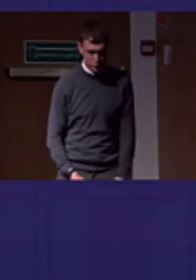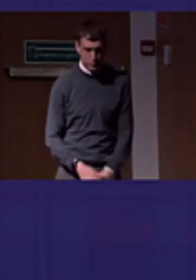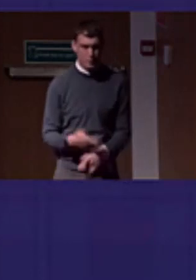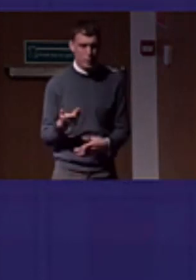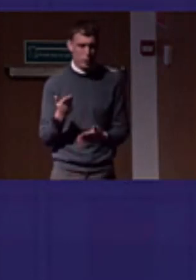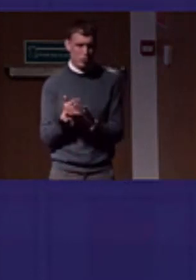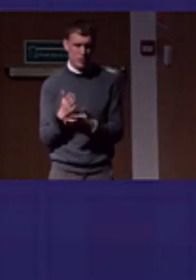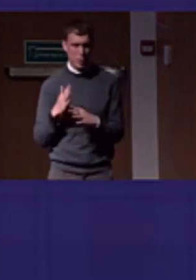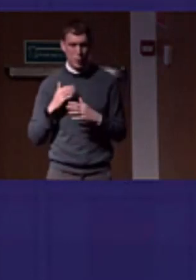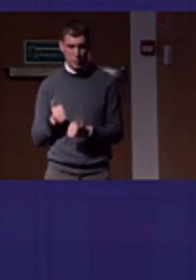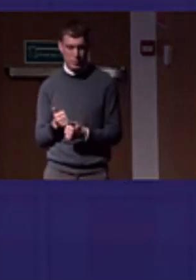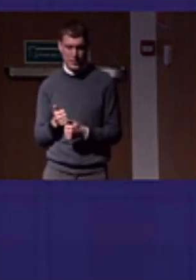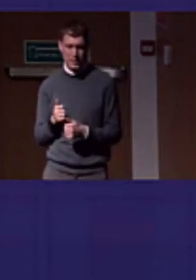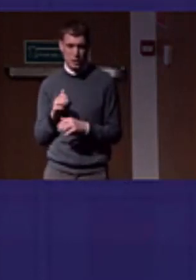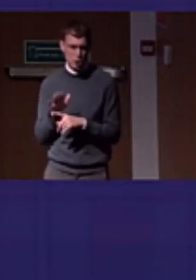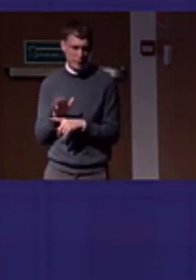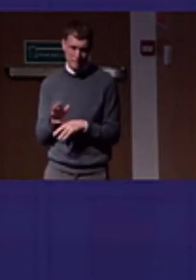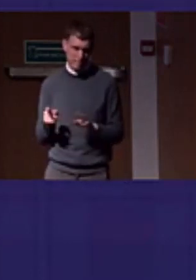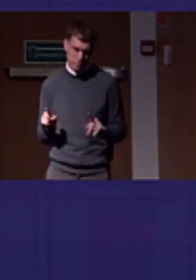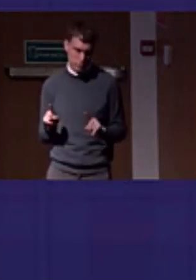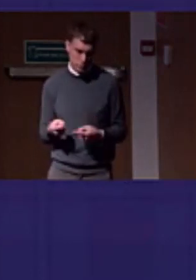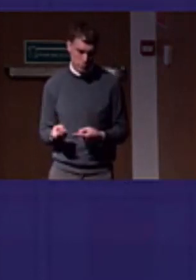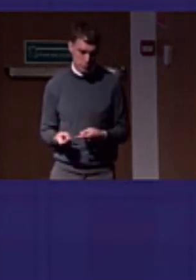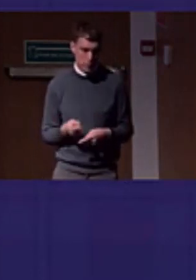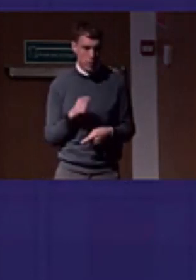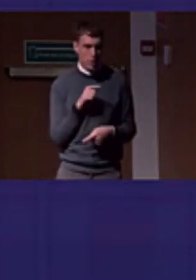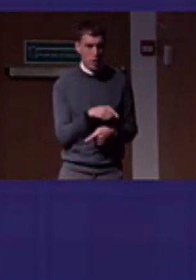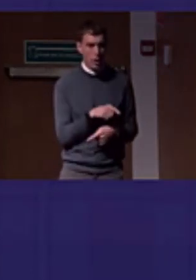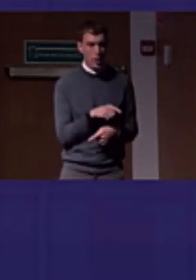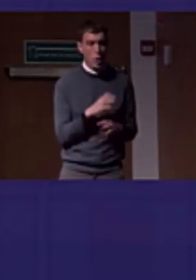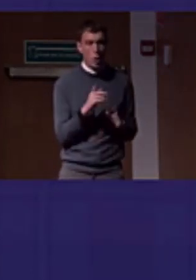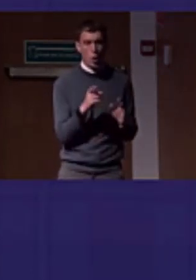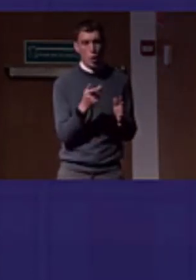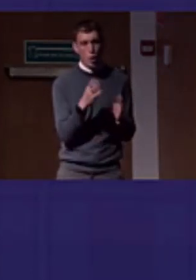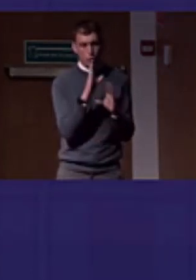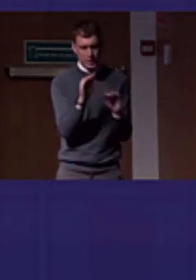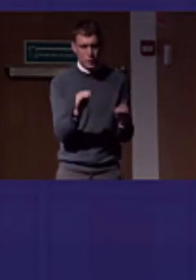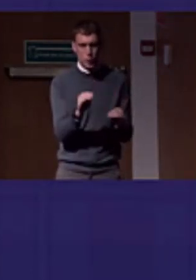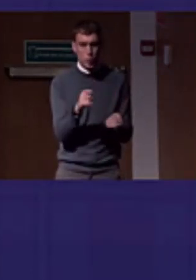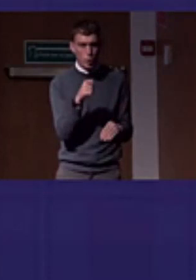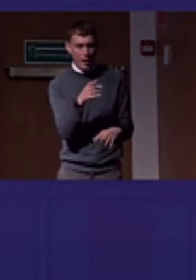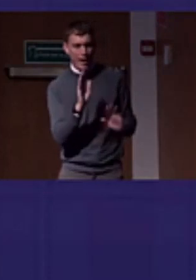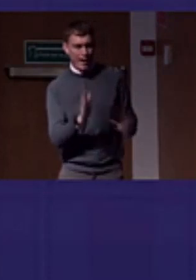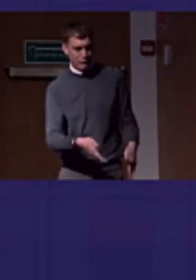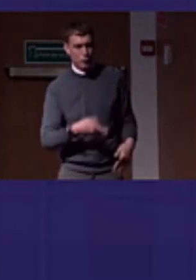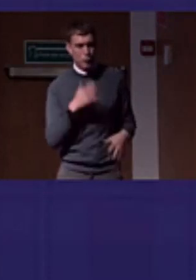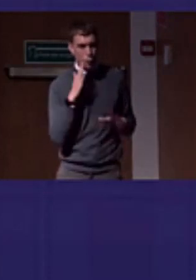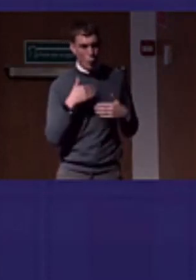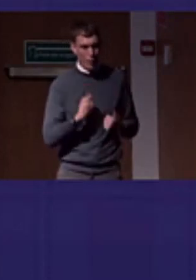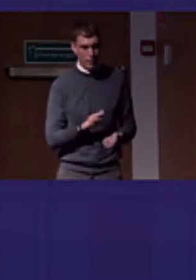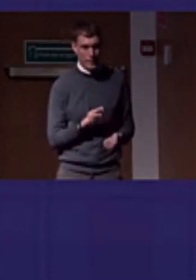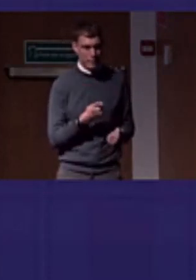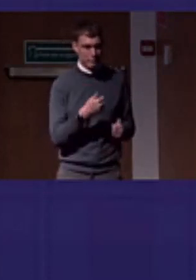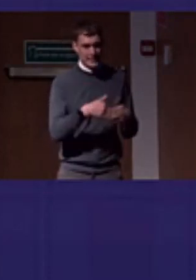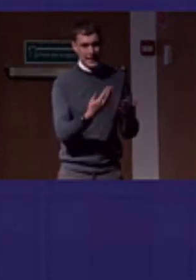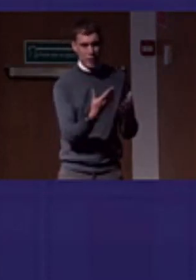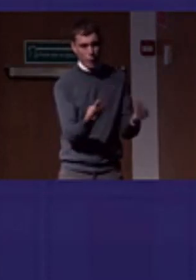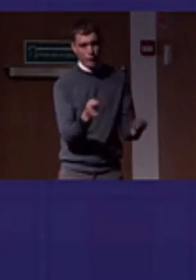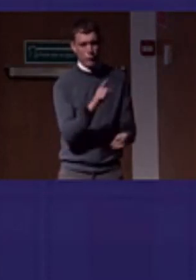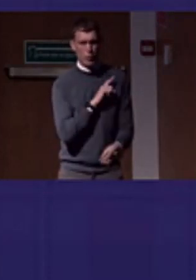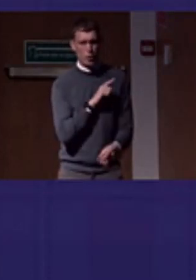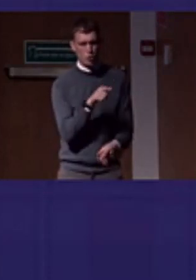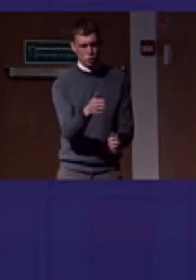The not well-being shaming is also not good. You need to take mental health days. It's good for you. Don't do